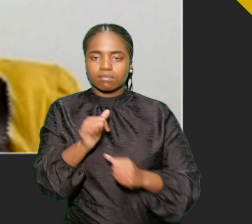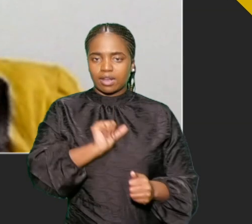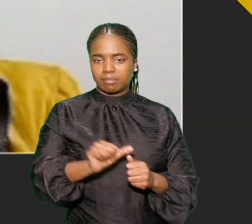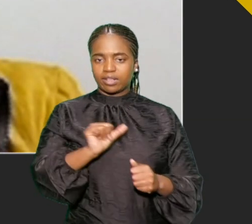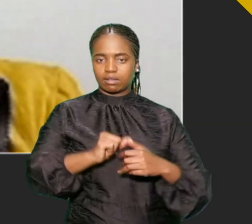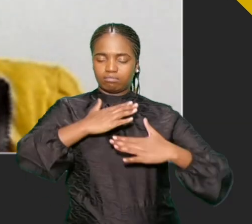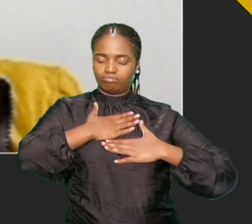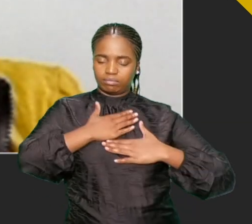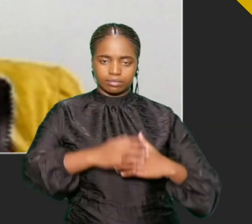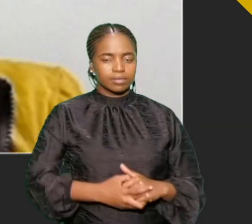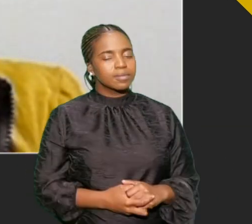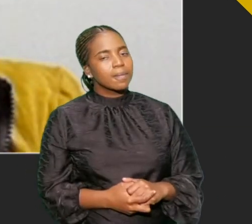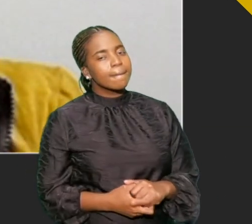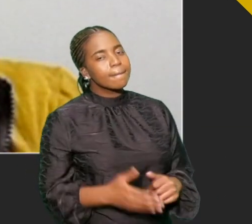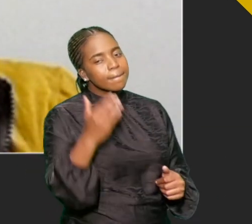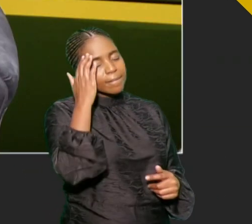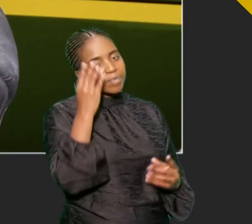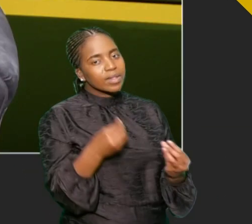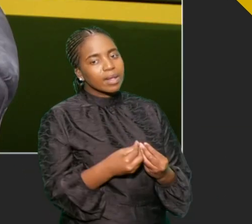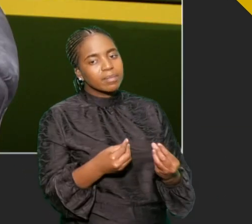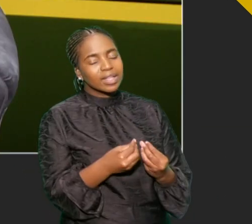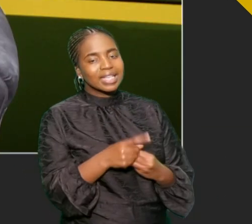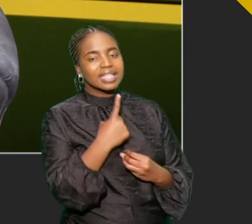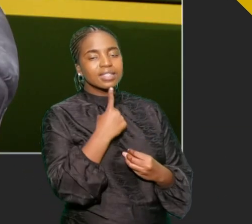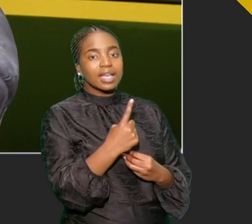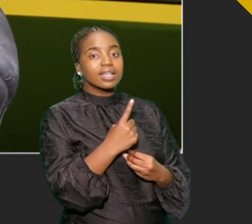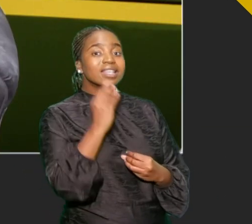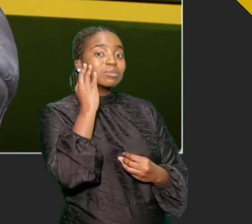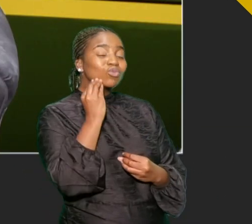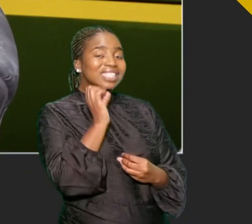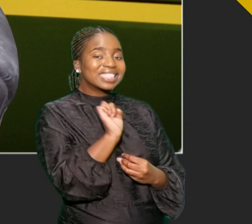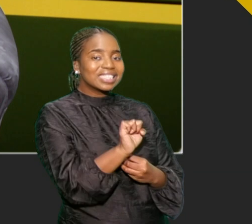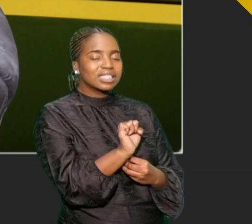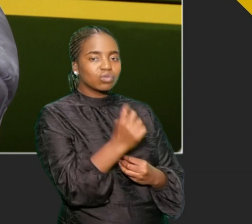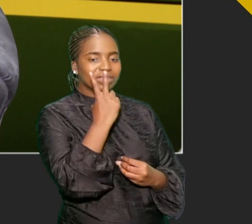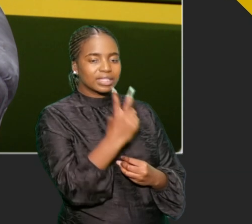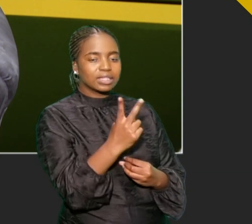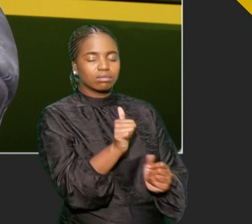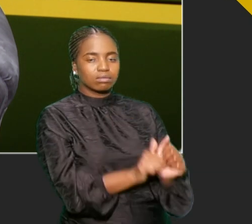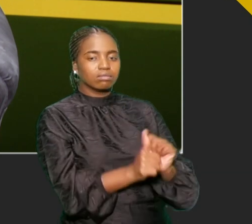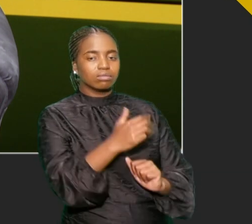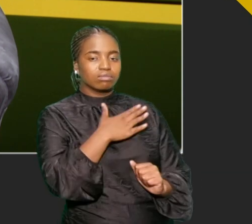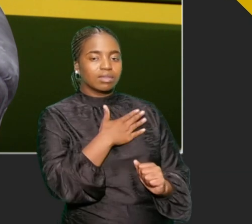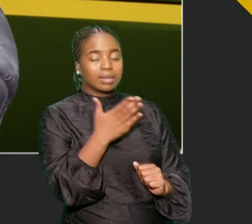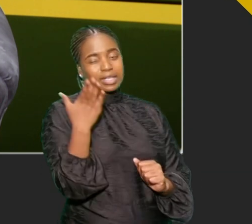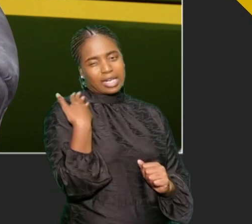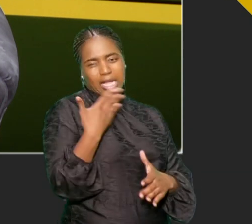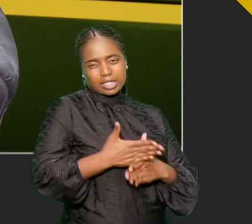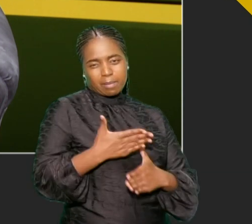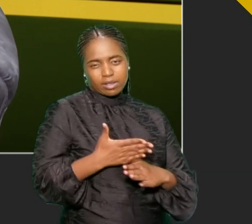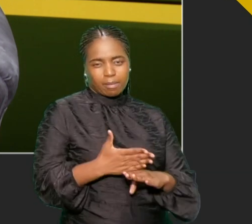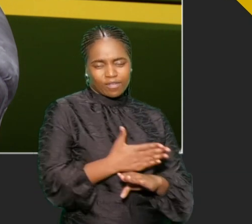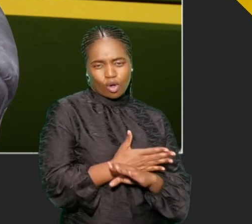again. You know, kunento bayibiza nge trauma of experiences, and boyibuka wena butsabang ngangisebenza